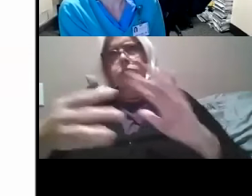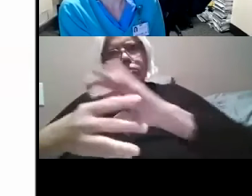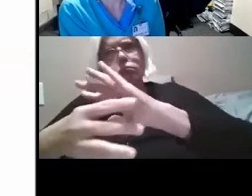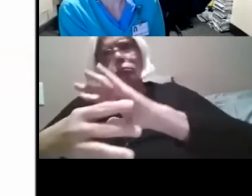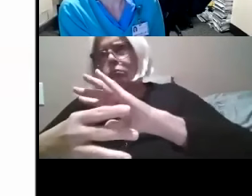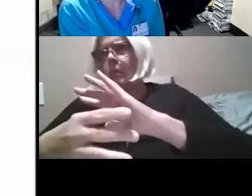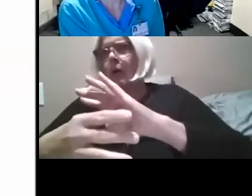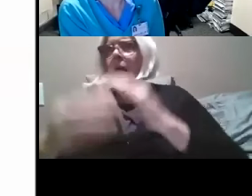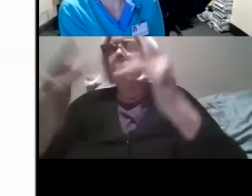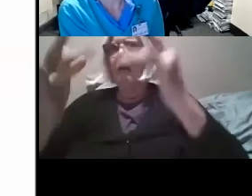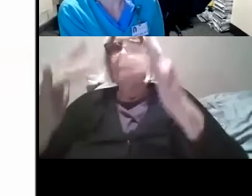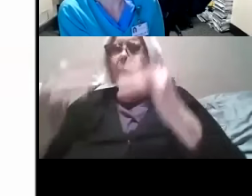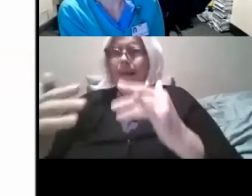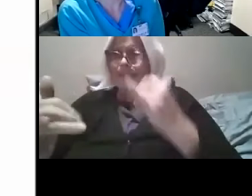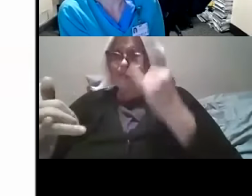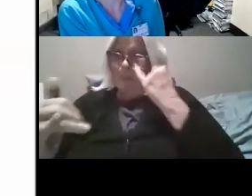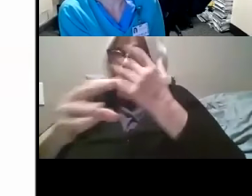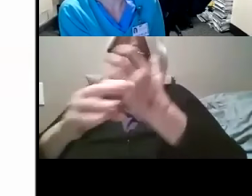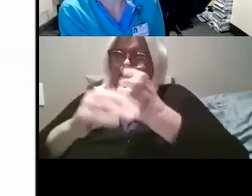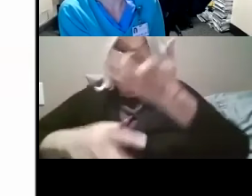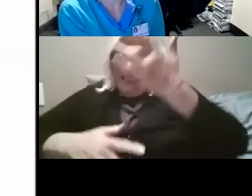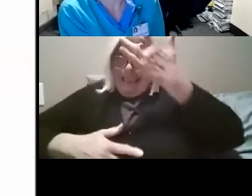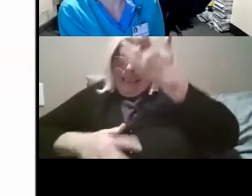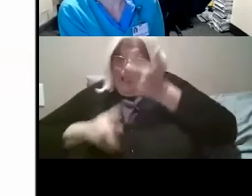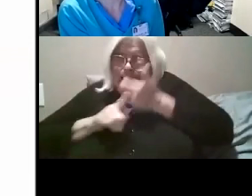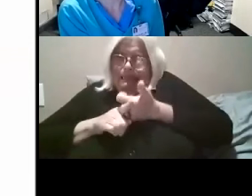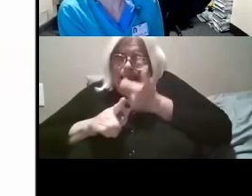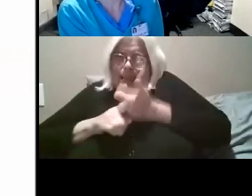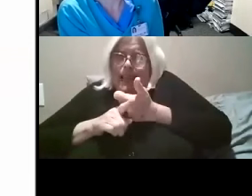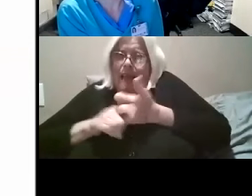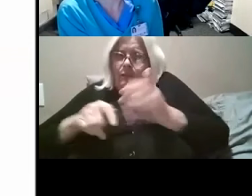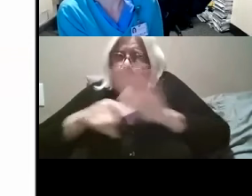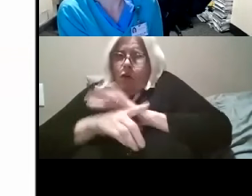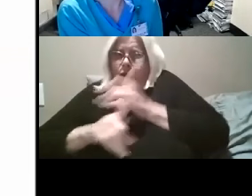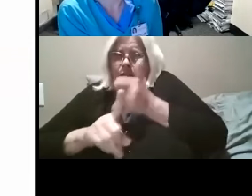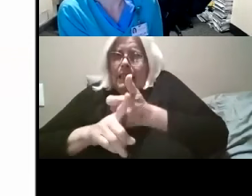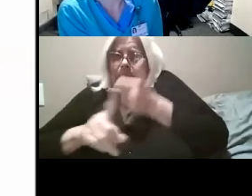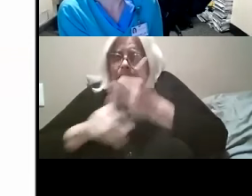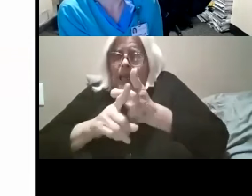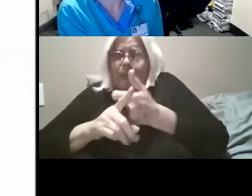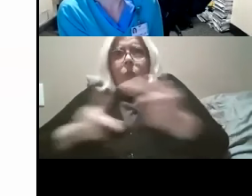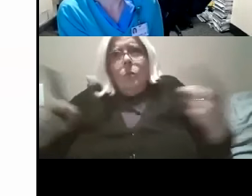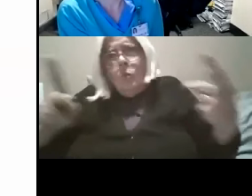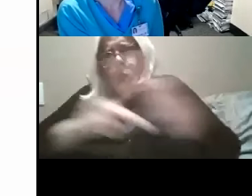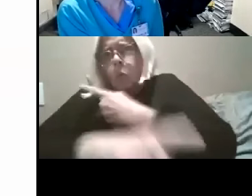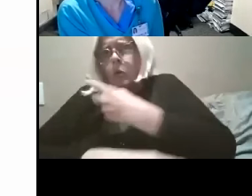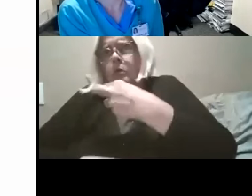the pandemic or for the parents. It was the appropriate thing to do for the kids.